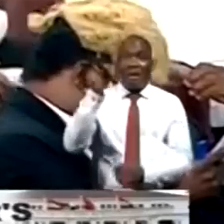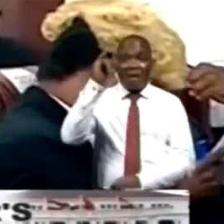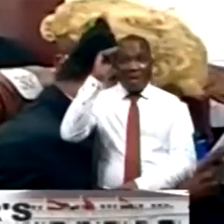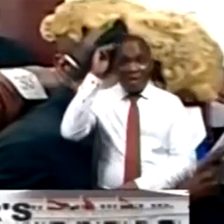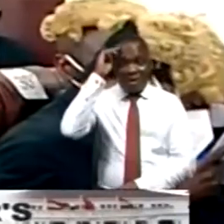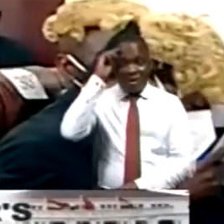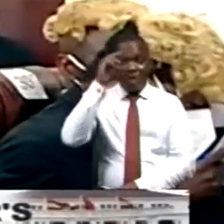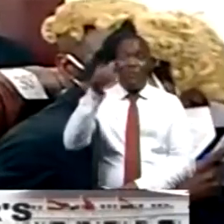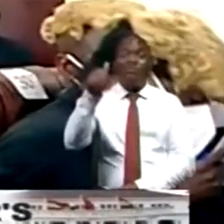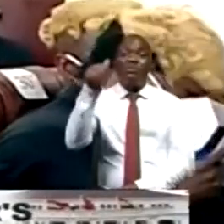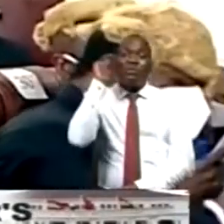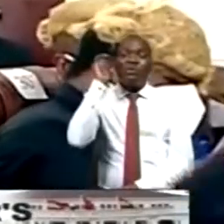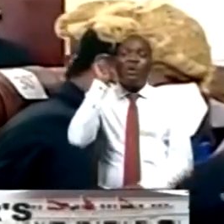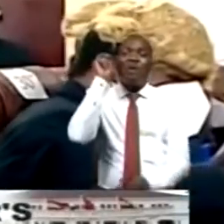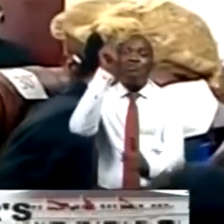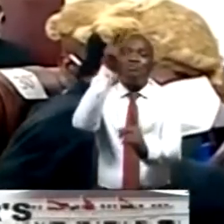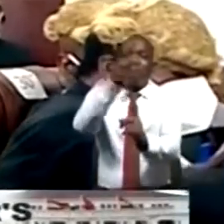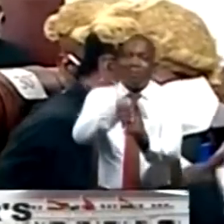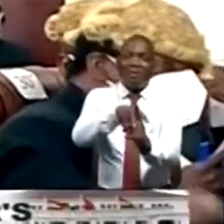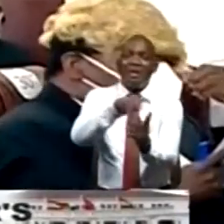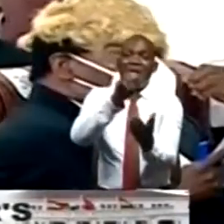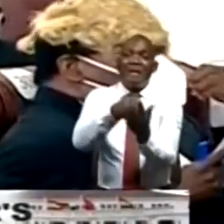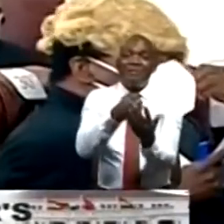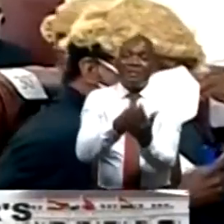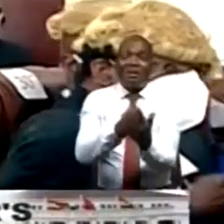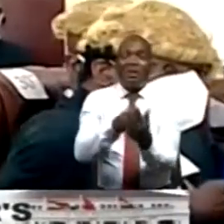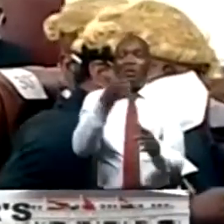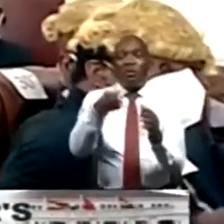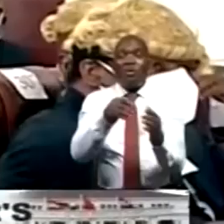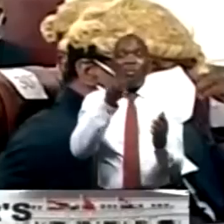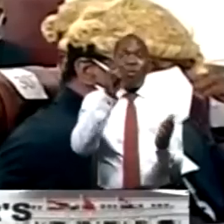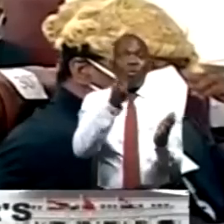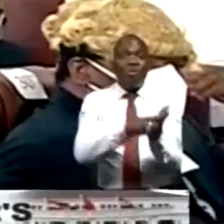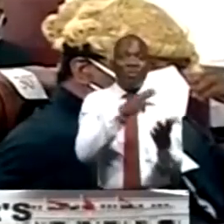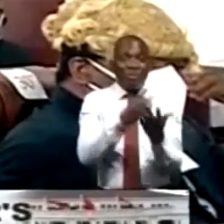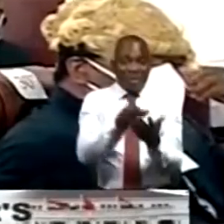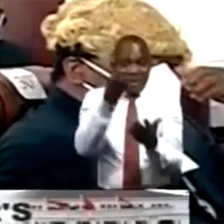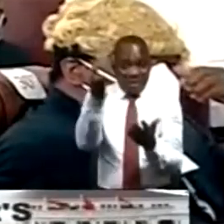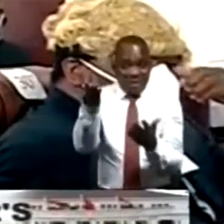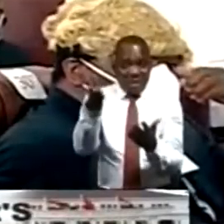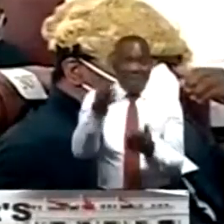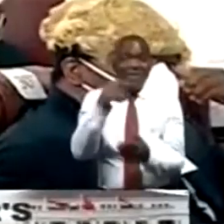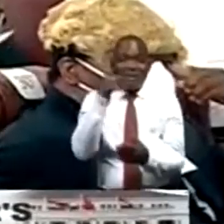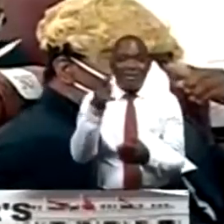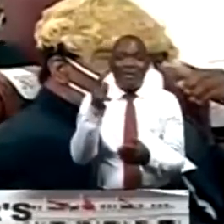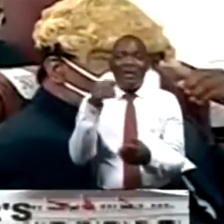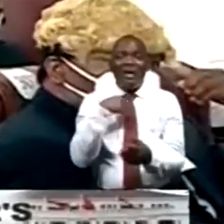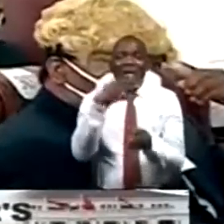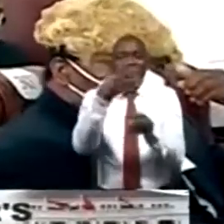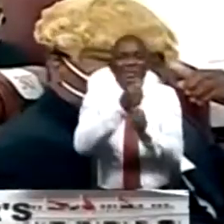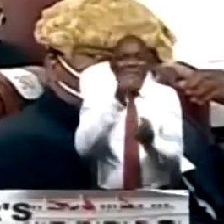refused to put any evidence before the court. Now the witness, with the greatest respect, the witness there says that he has the summary